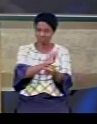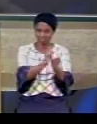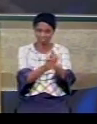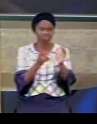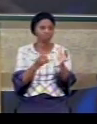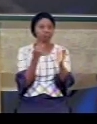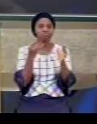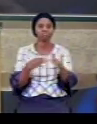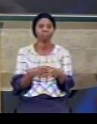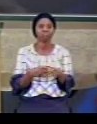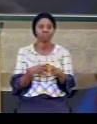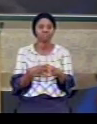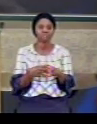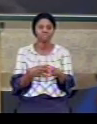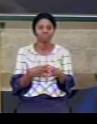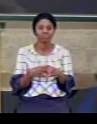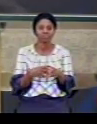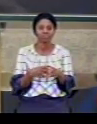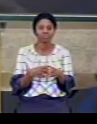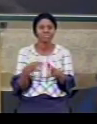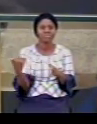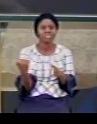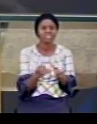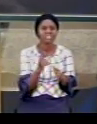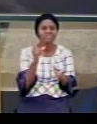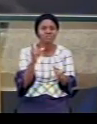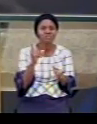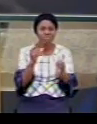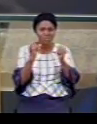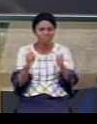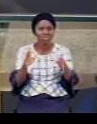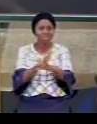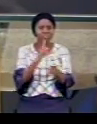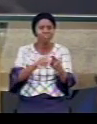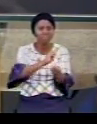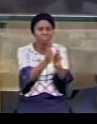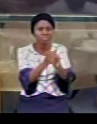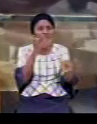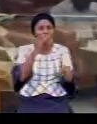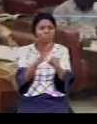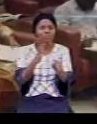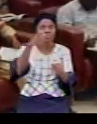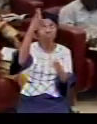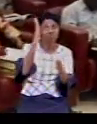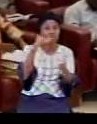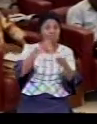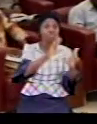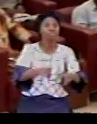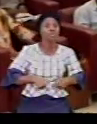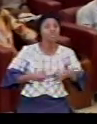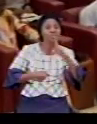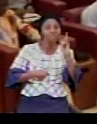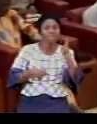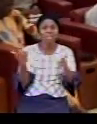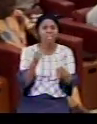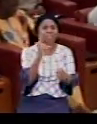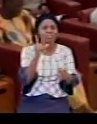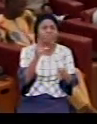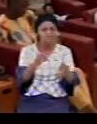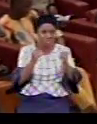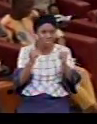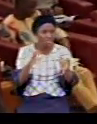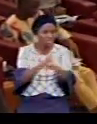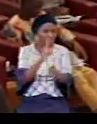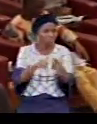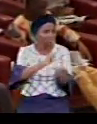it. Anyone strong enough to reverse the promise of God in your life? I said, anyone strong enough